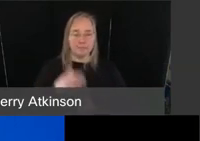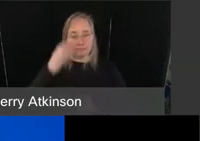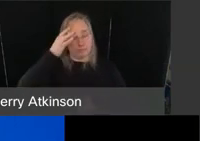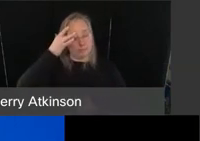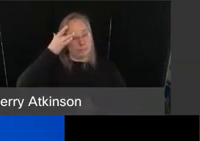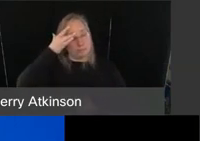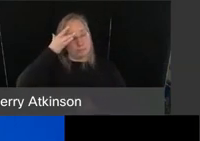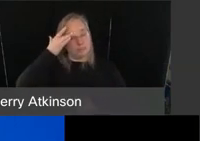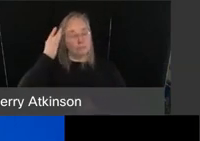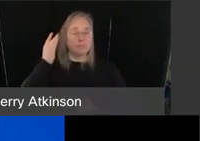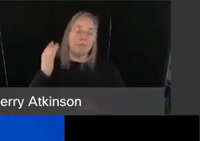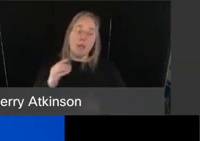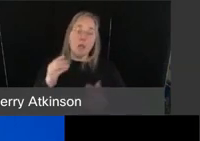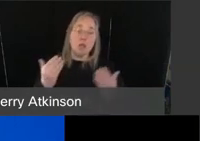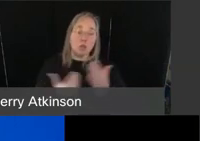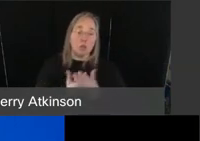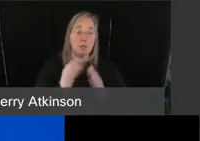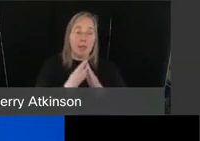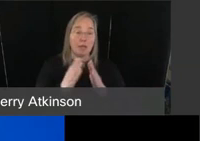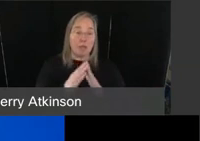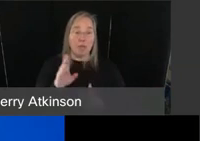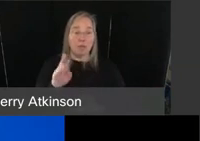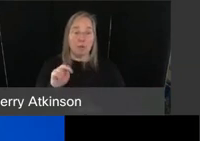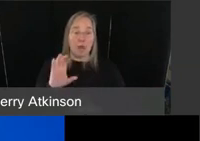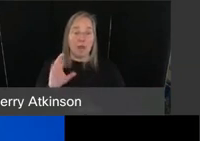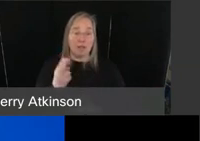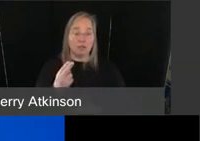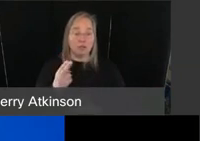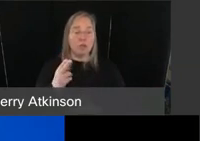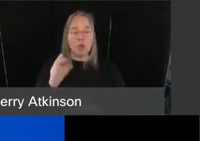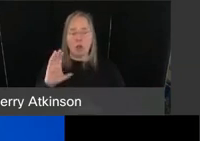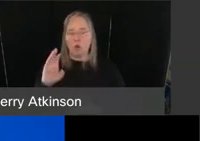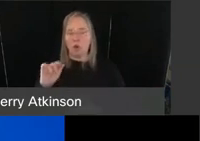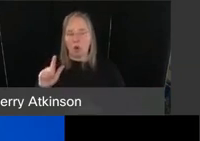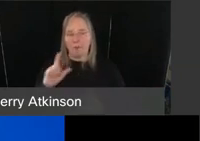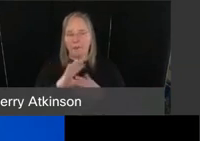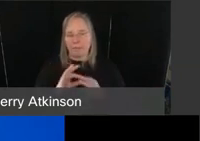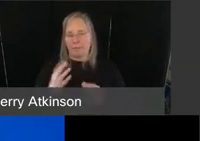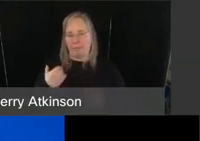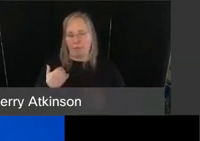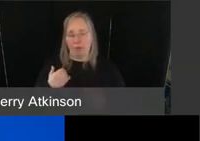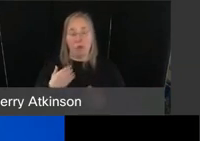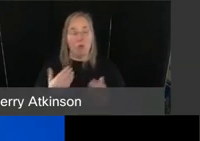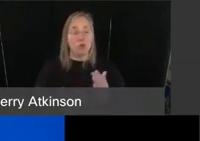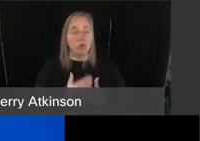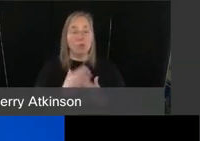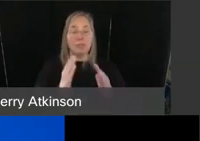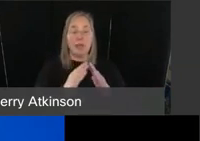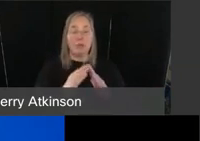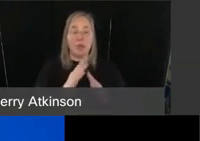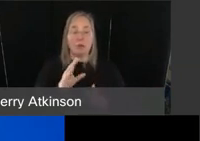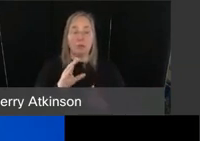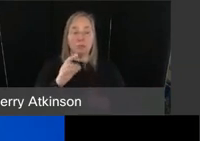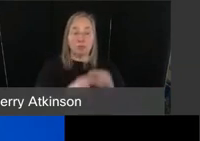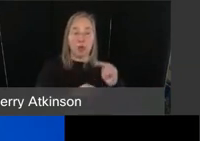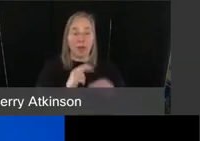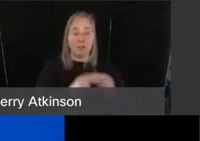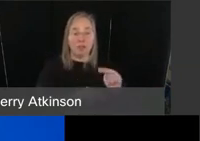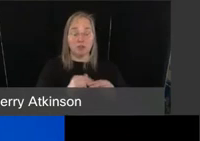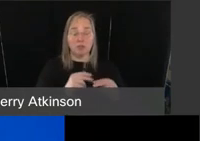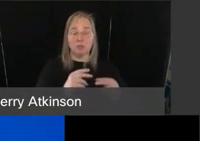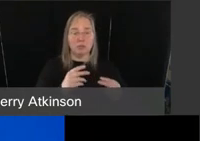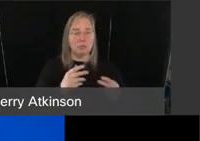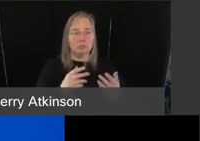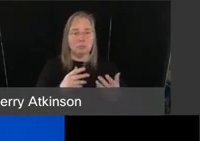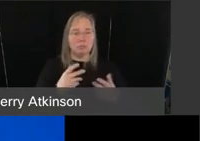The new downtown branch, I know that Carl mentioned it early in his presentation. This new downtown branch has been working